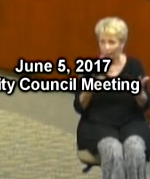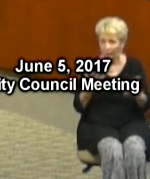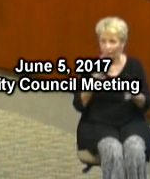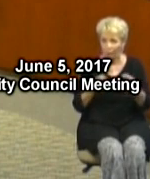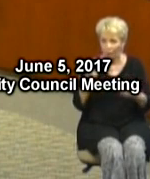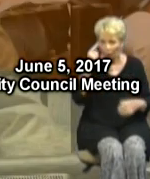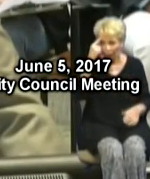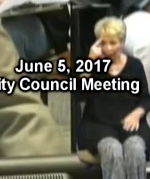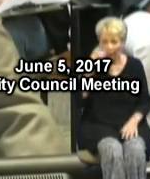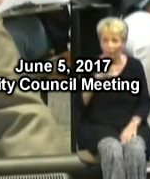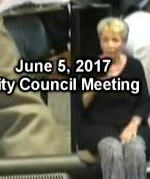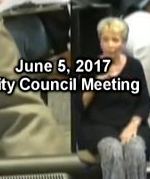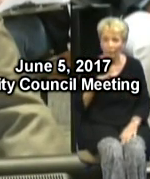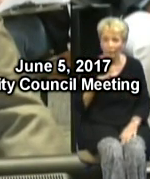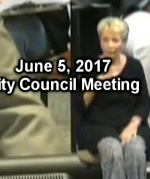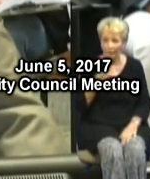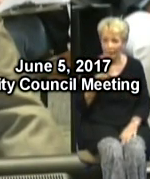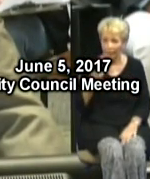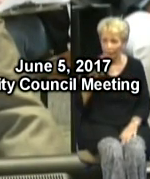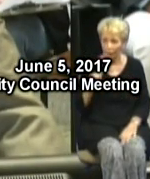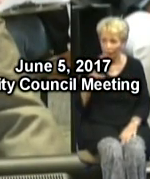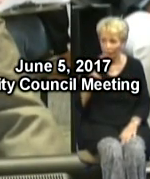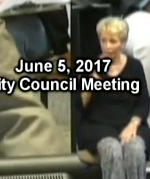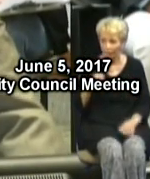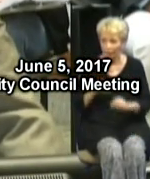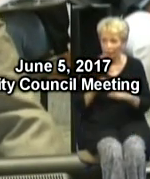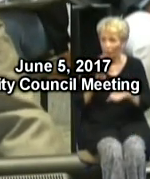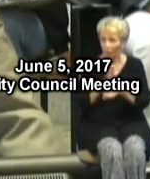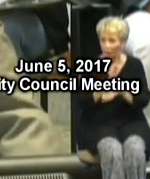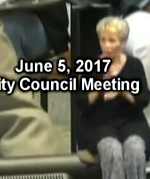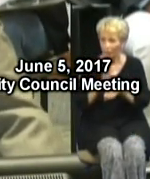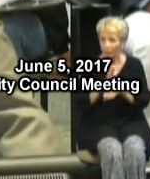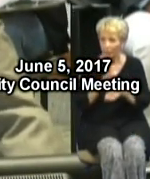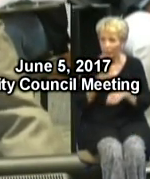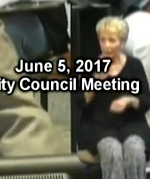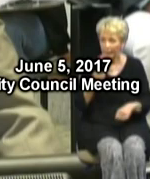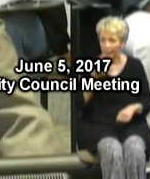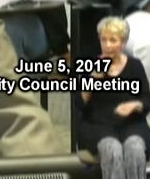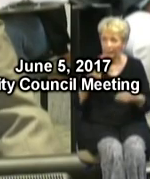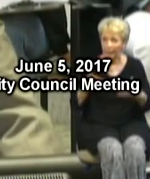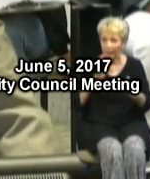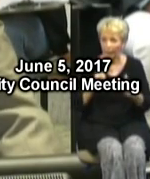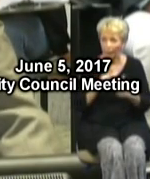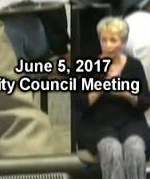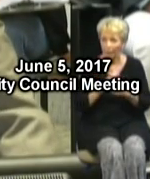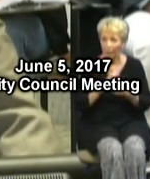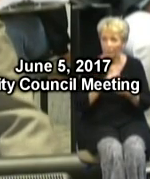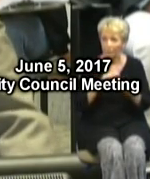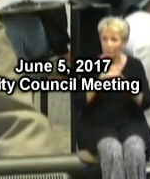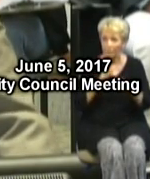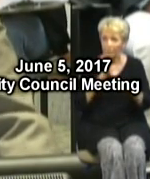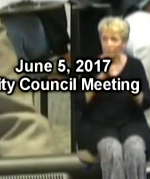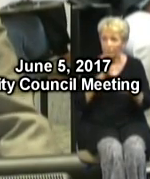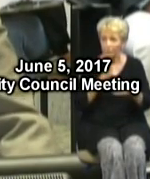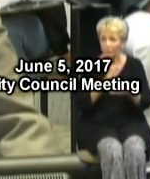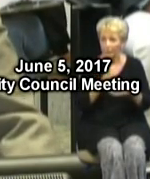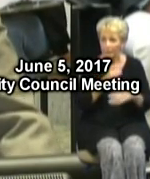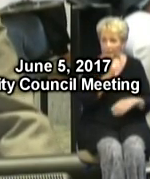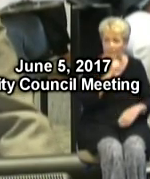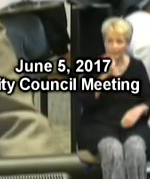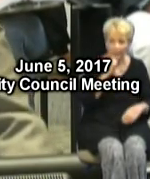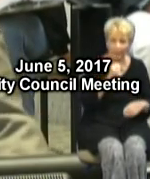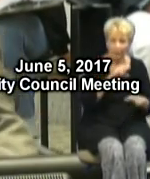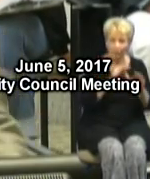think of HID in a commercial sense, HID allows a range of uses, one of those being single-family